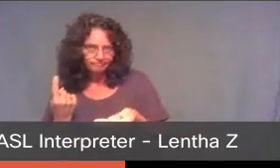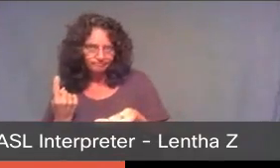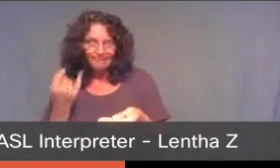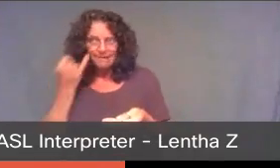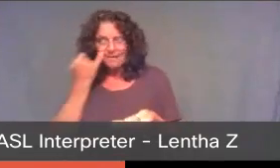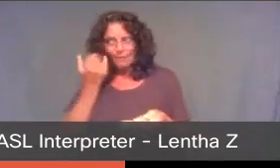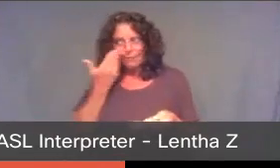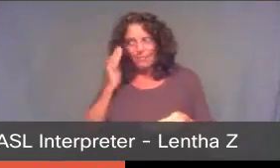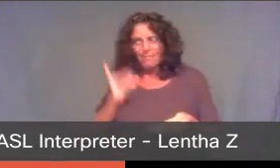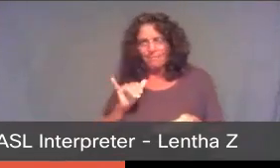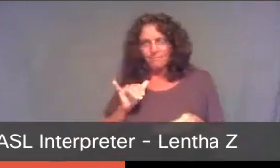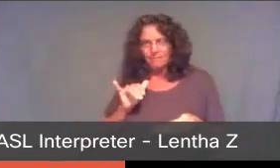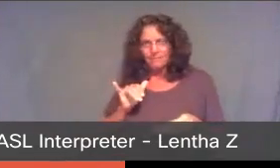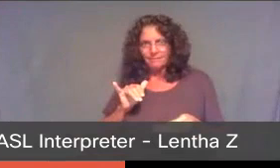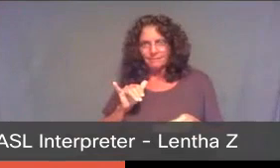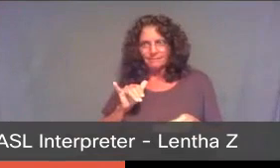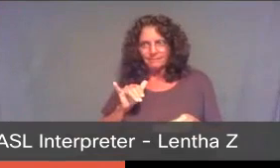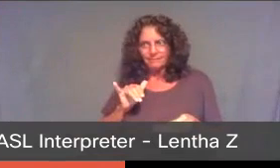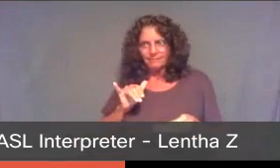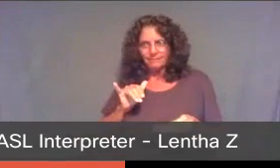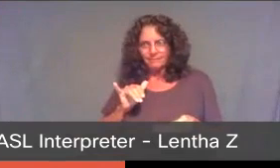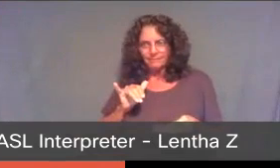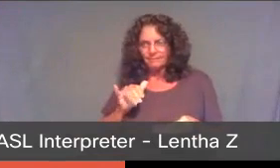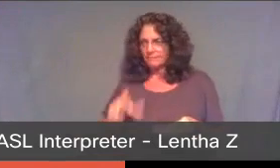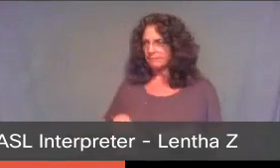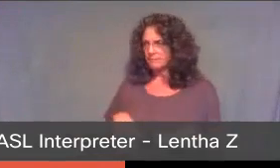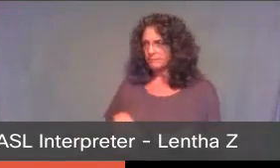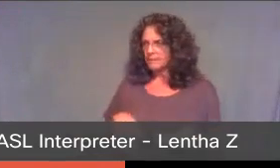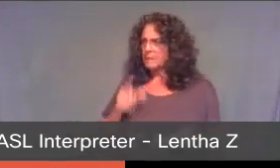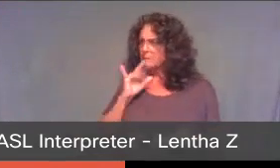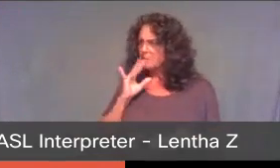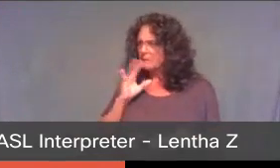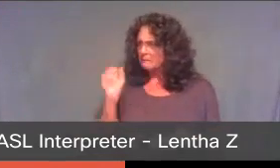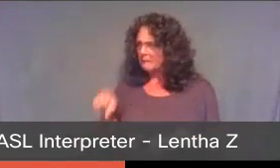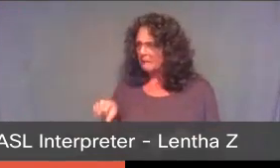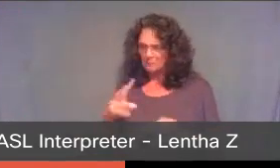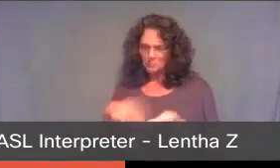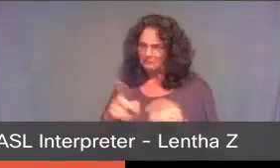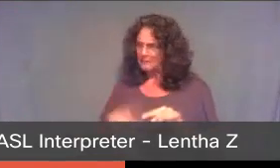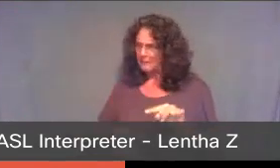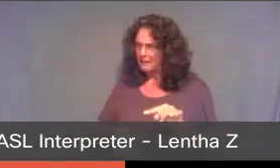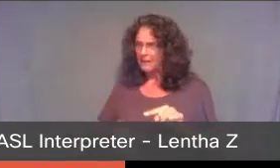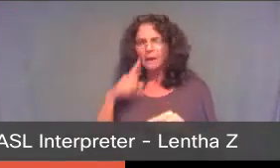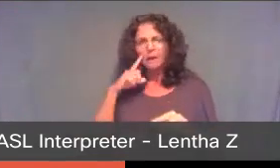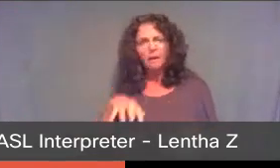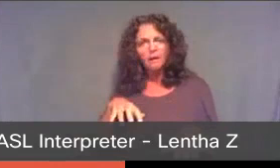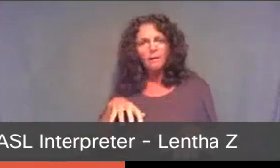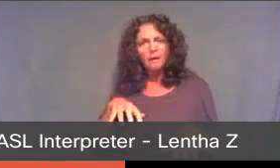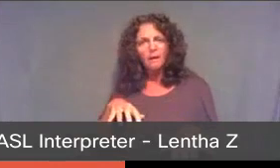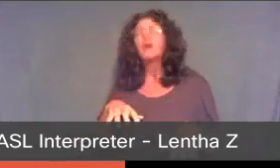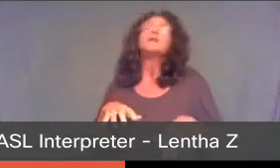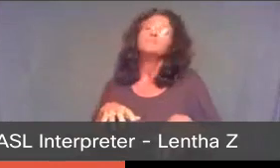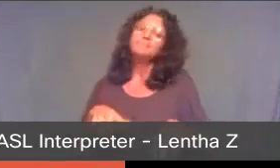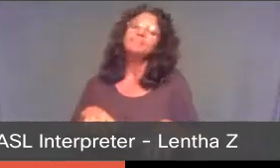that before, that can be like a shock to you. Like, how can they speak and not read it? And so I think that that's